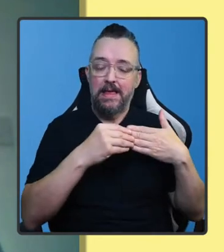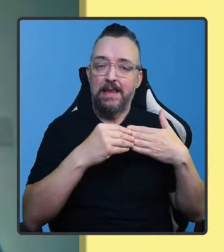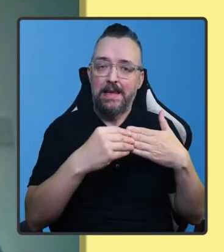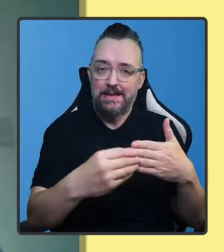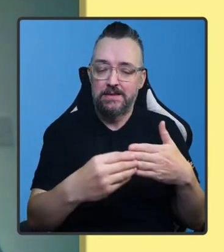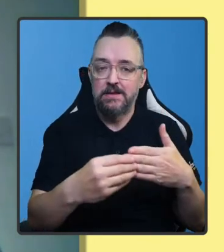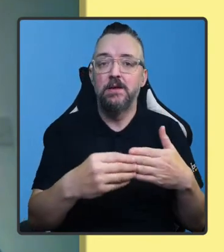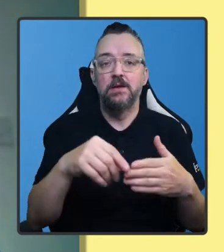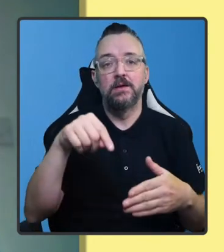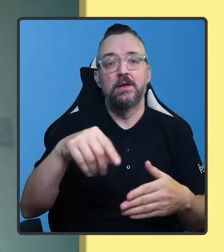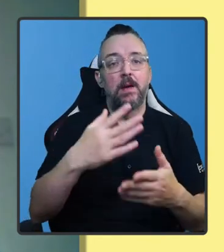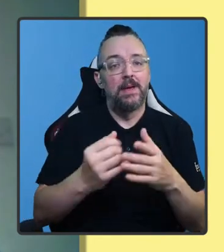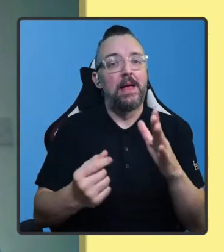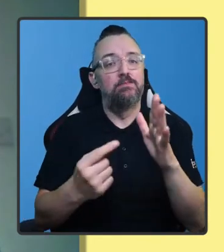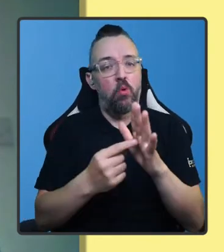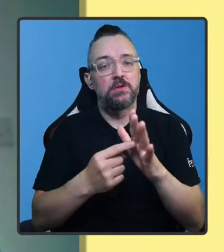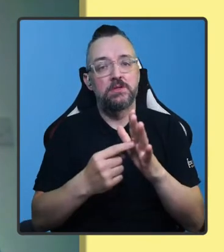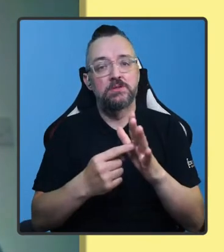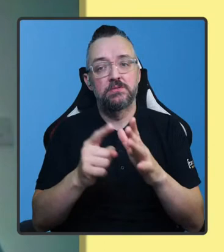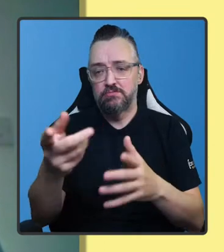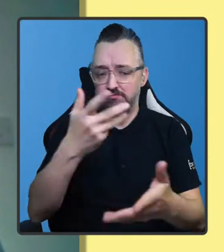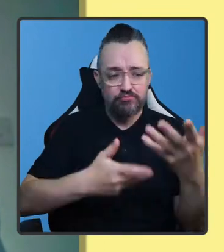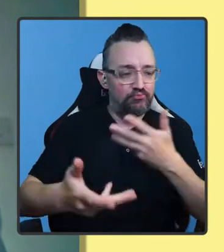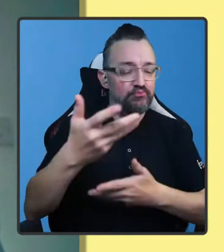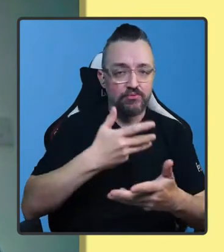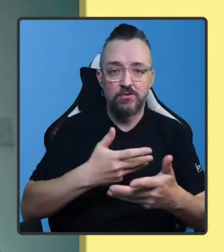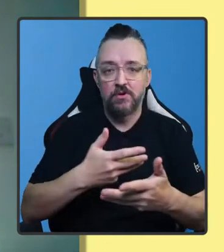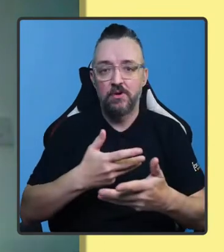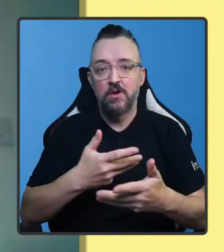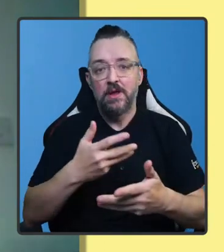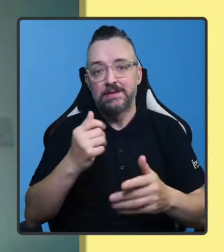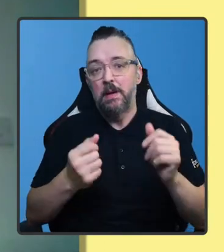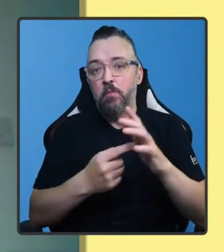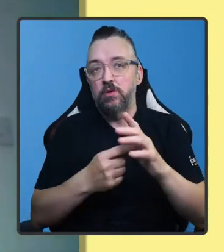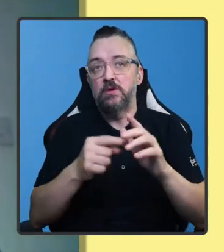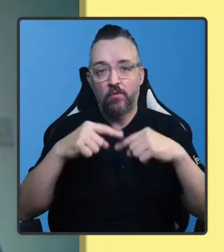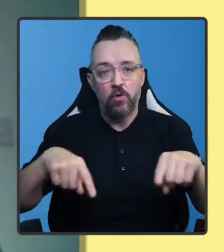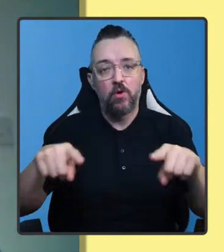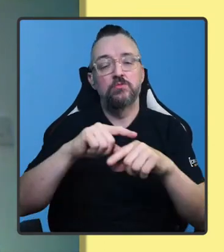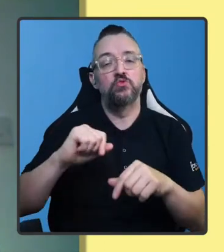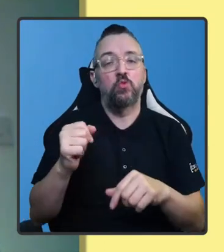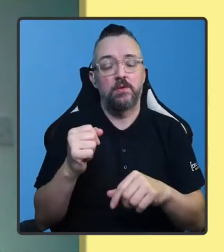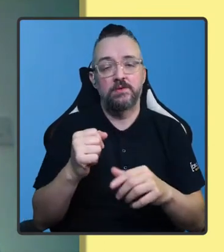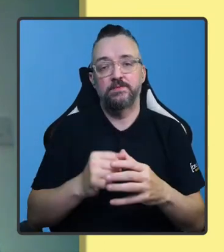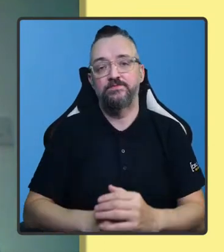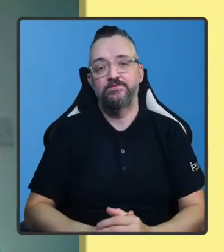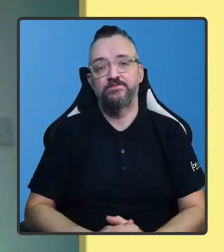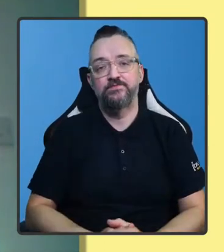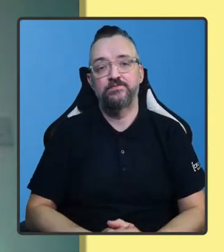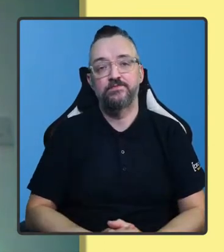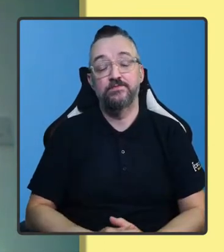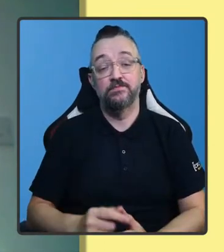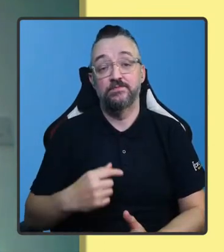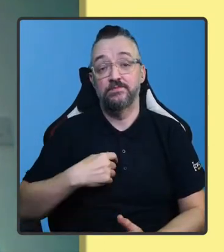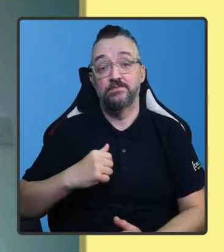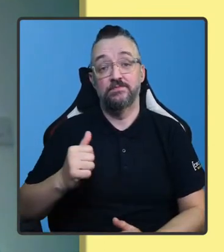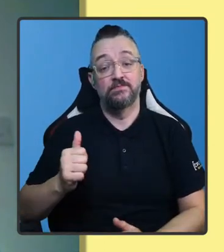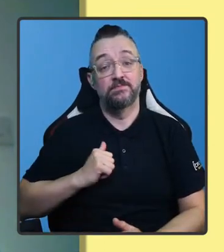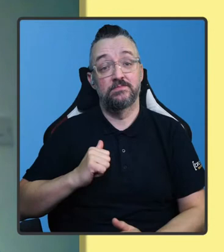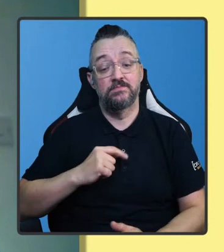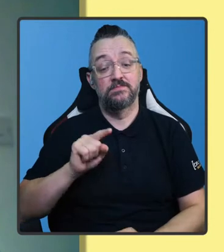very important to the party and to Scotland. I must say, as I retire as National